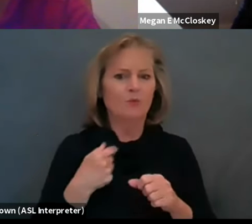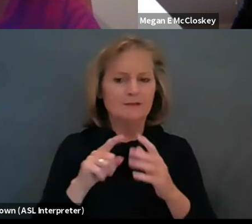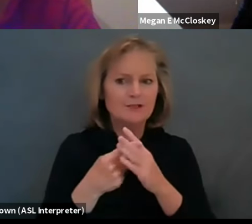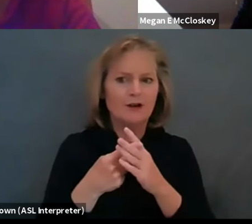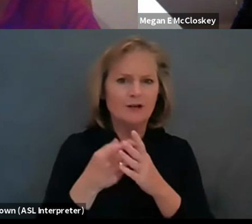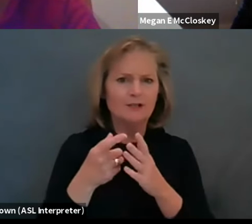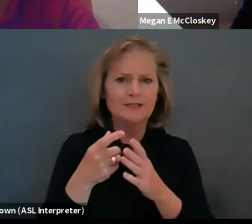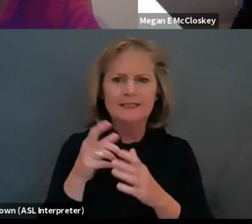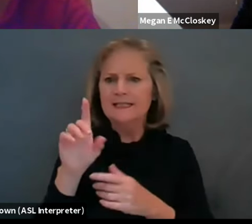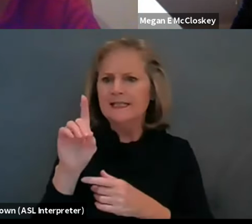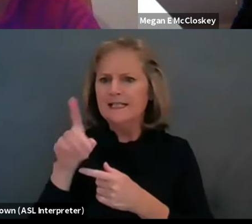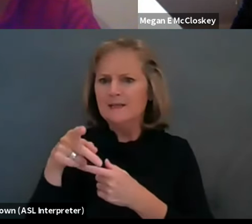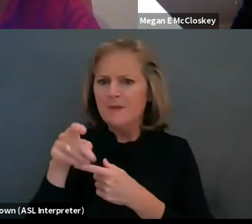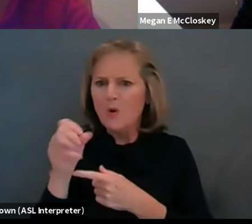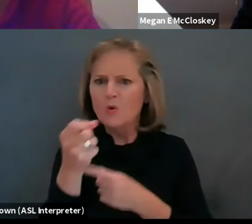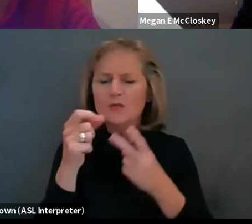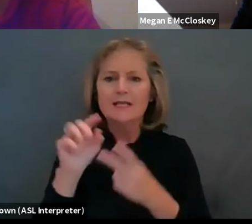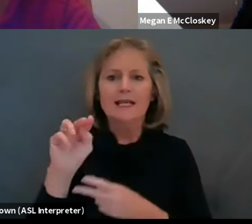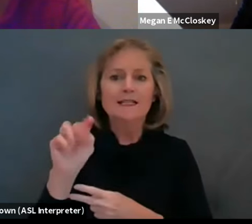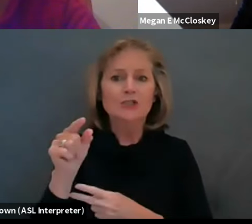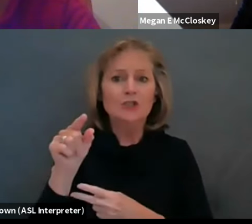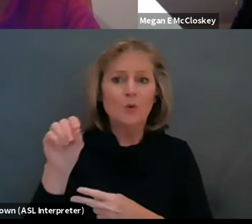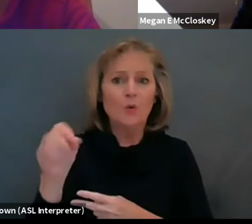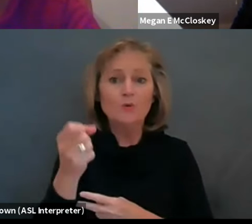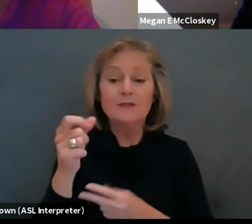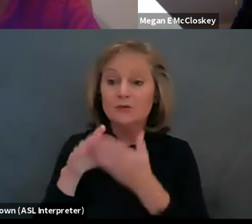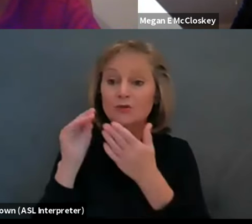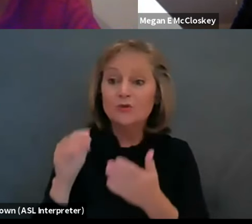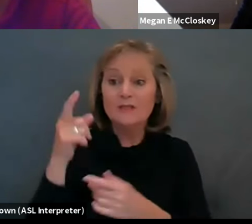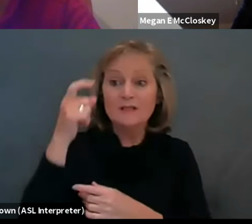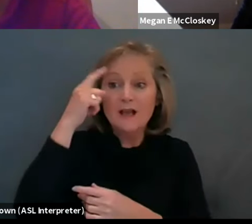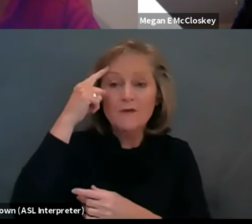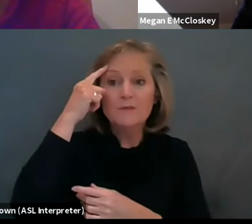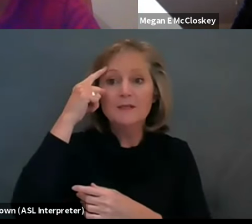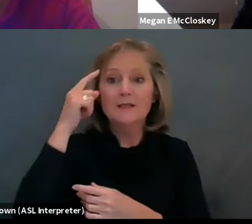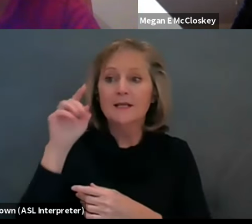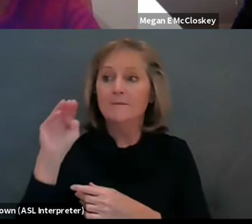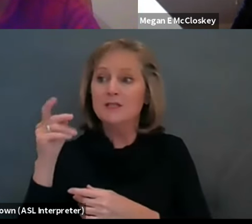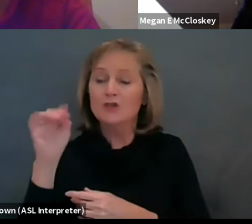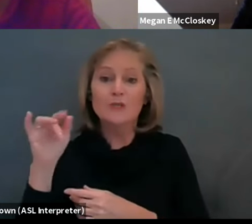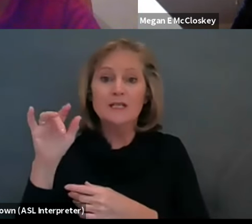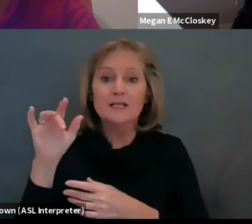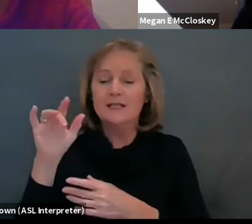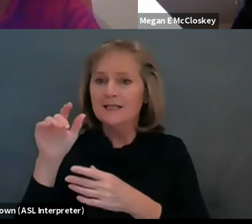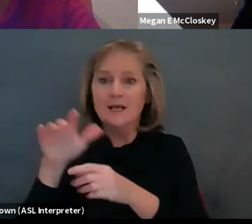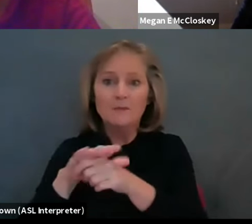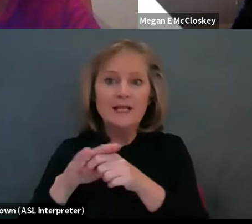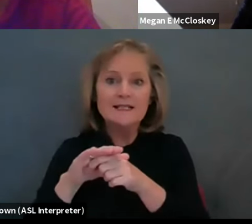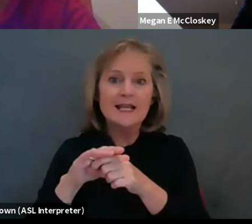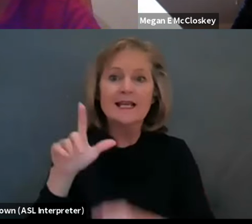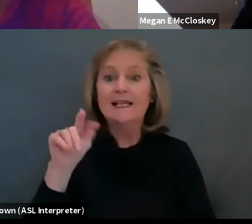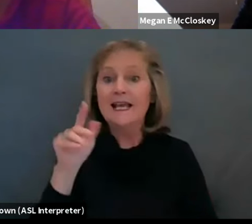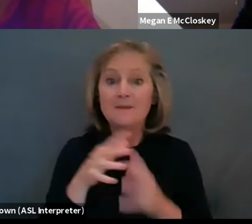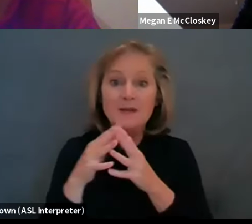getting DPOs, NGOs, students, government ministries in places like Latin America, the